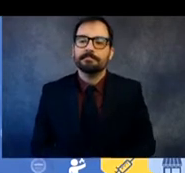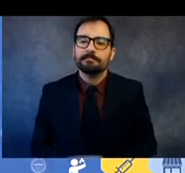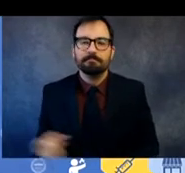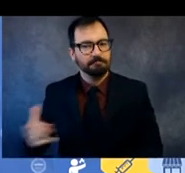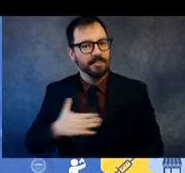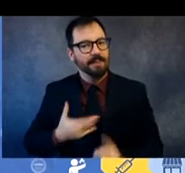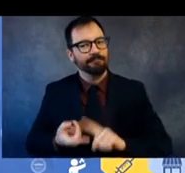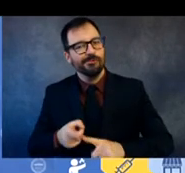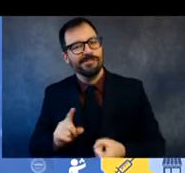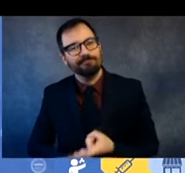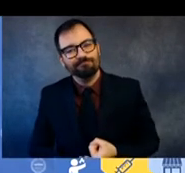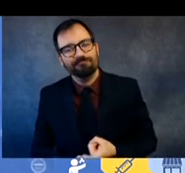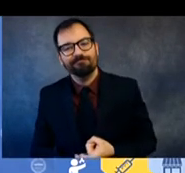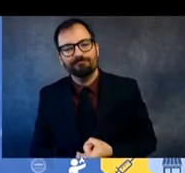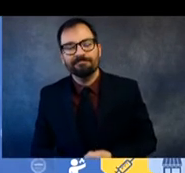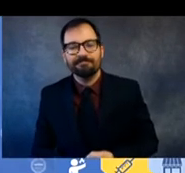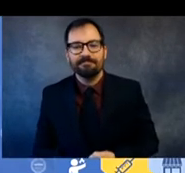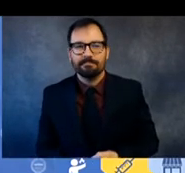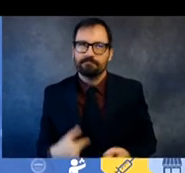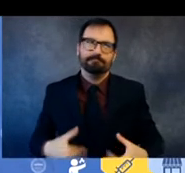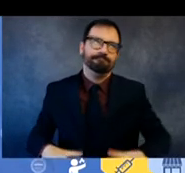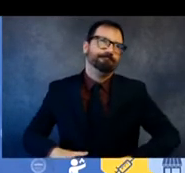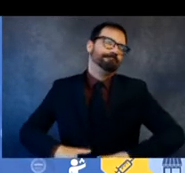so I was very, very happy for him.